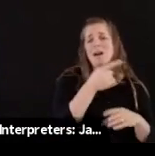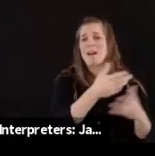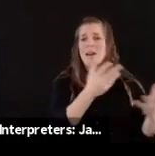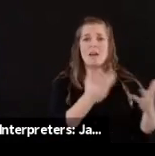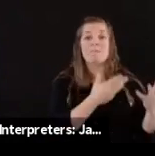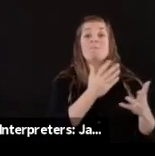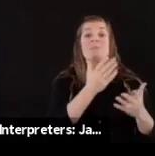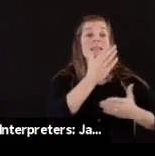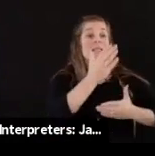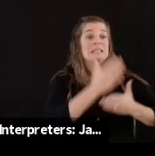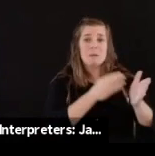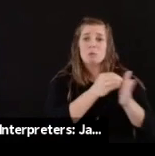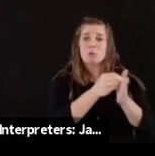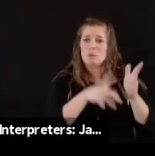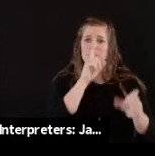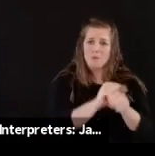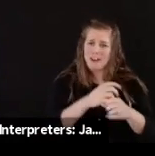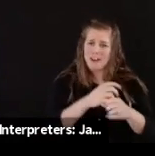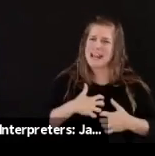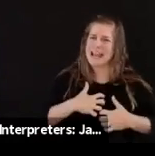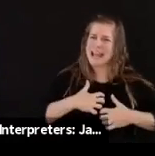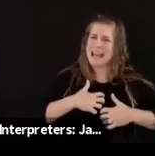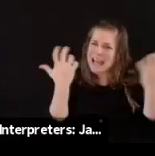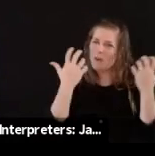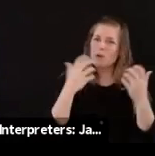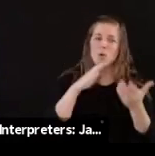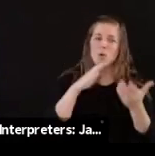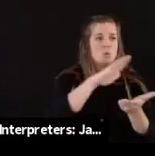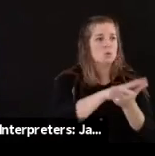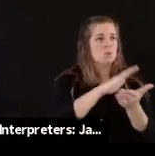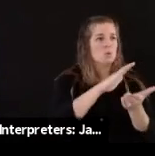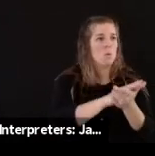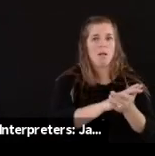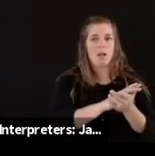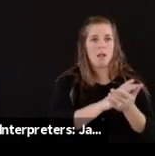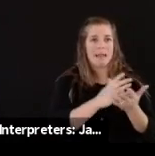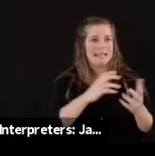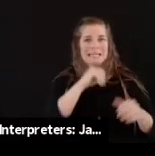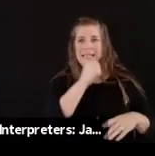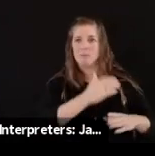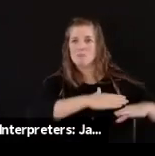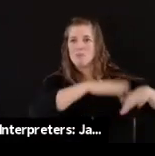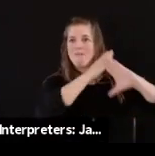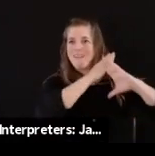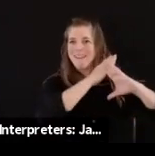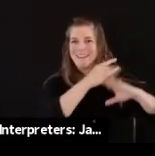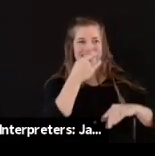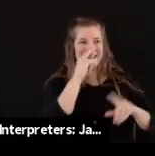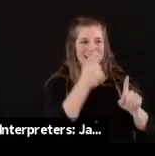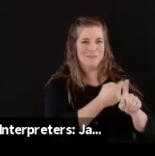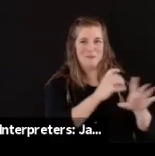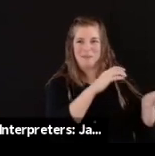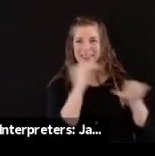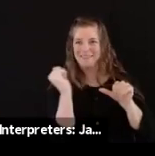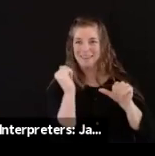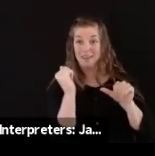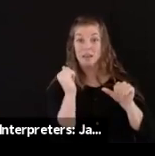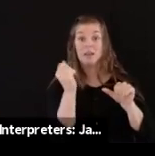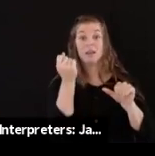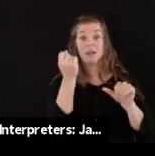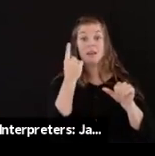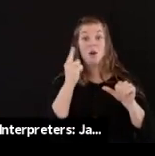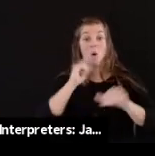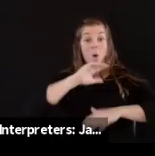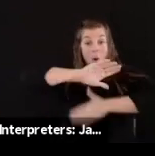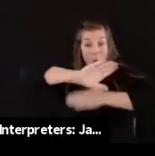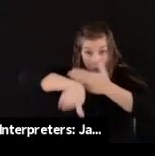families, were really angry that the school hadn't done more to prevent them from leaving. And all of those fears that adults have about getting this